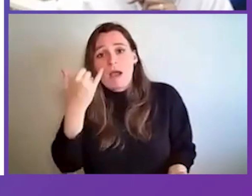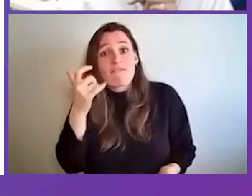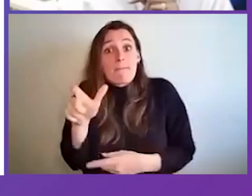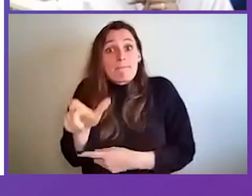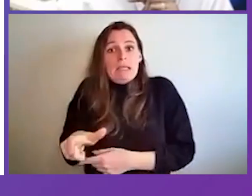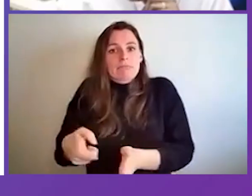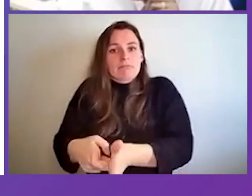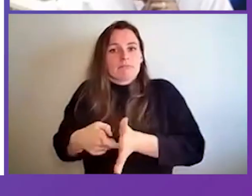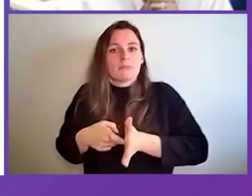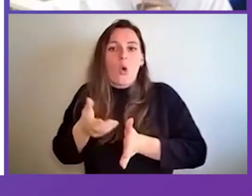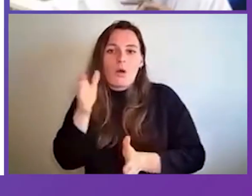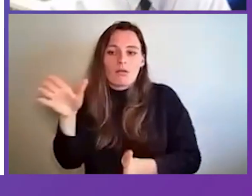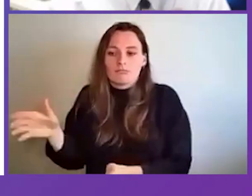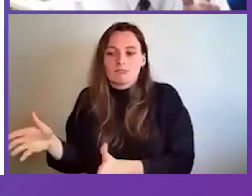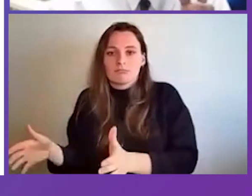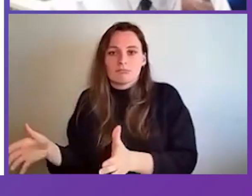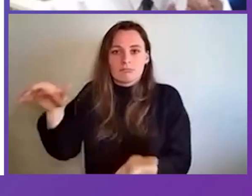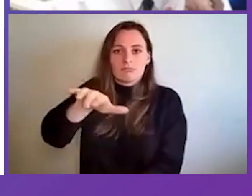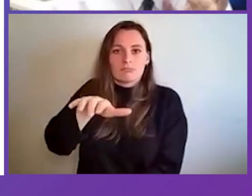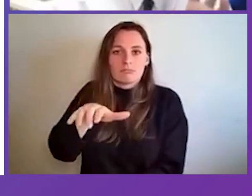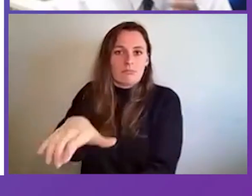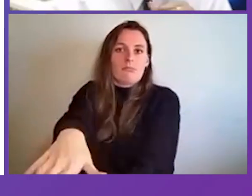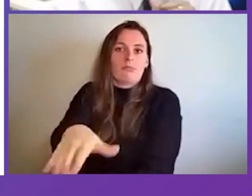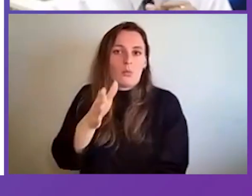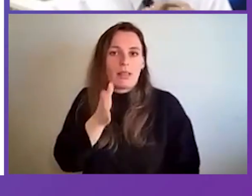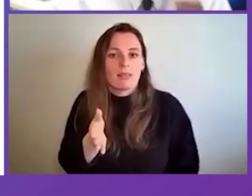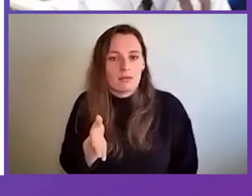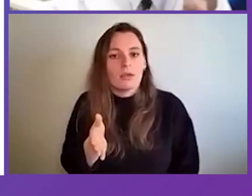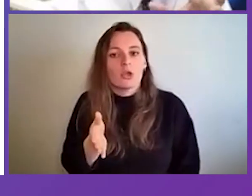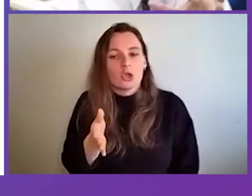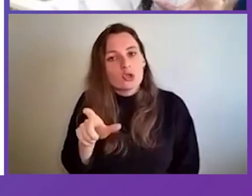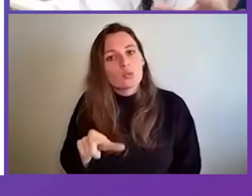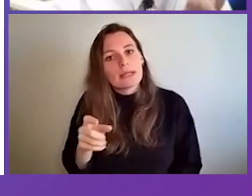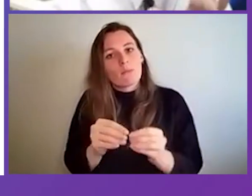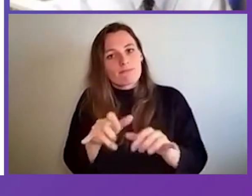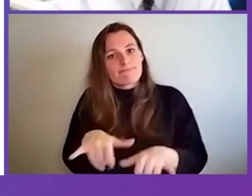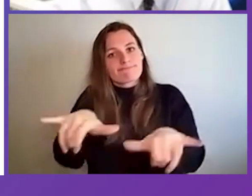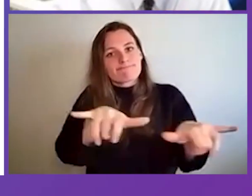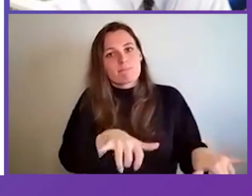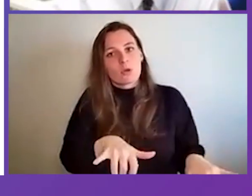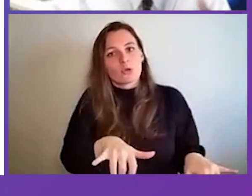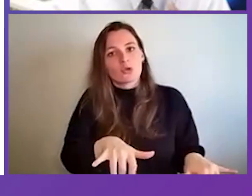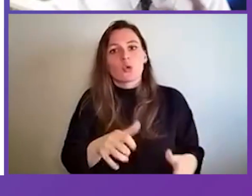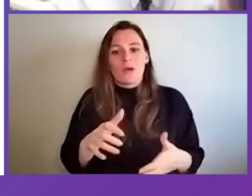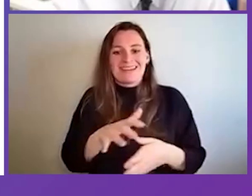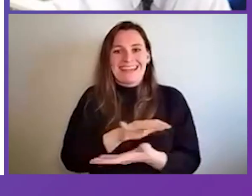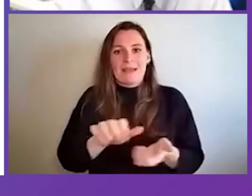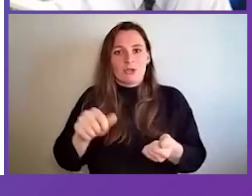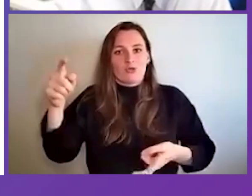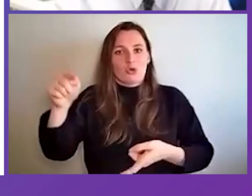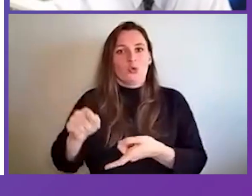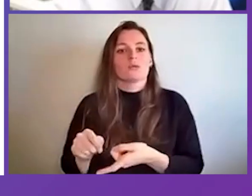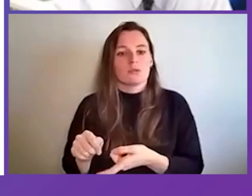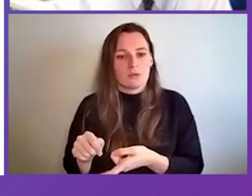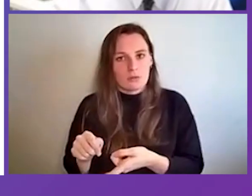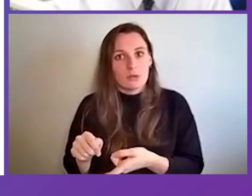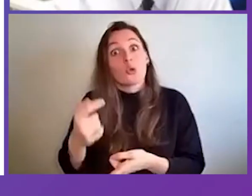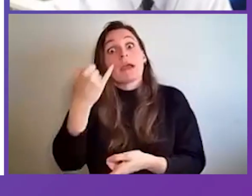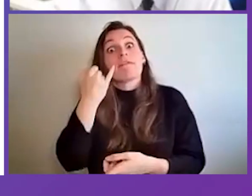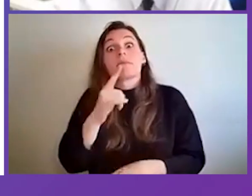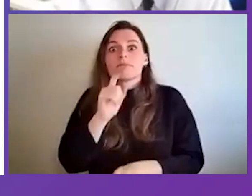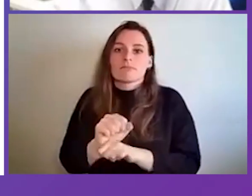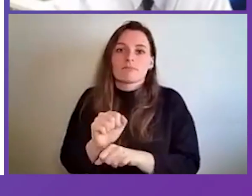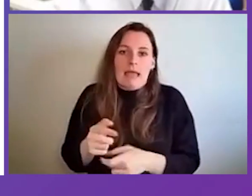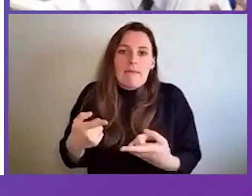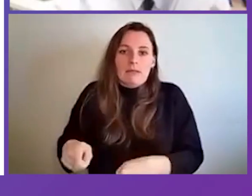clarification there potentially to try to reduce the risk of damage when a device is put on its side. We know that these are, the key is